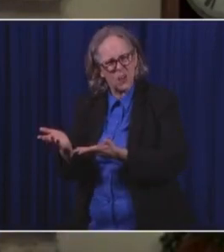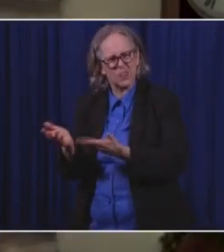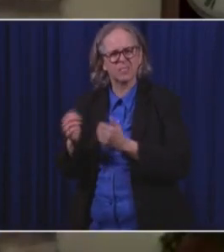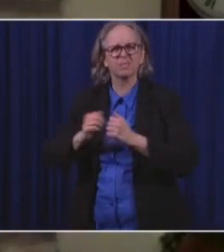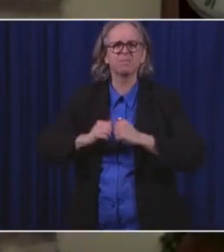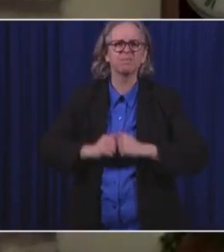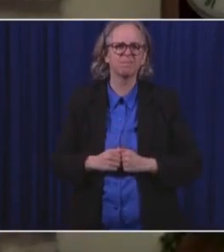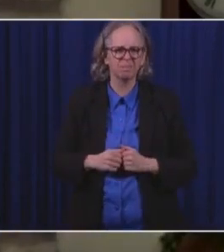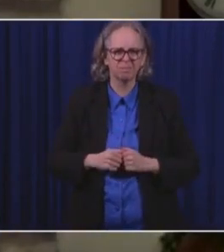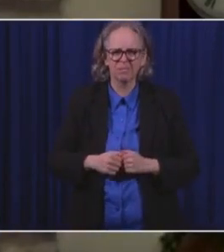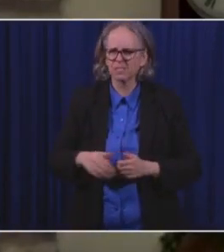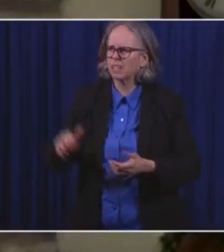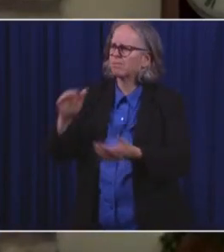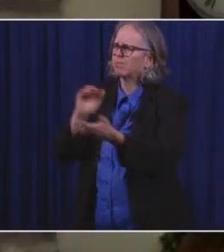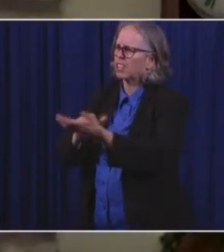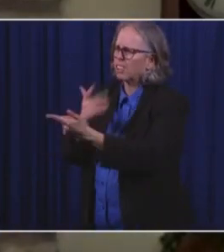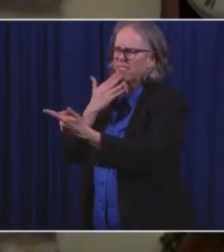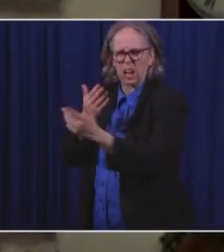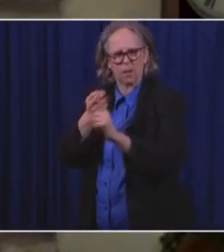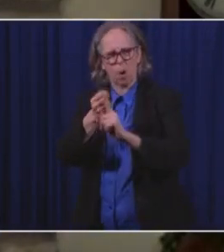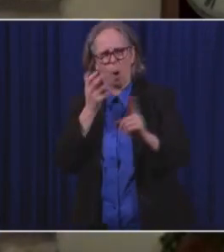Doctor, thank you very much.